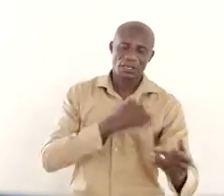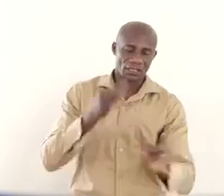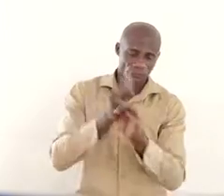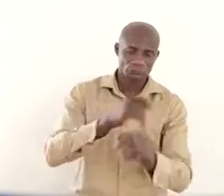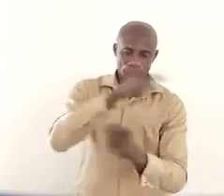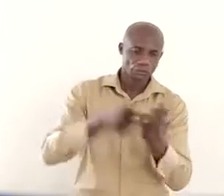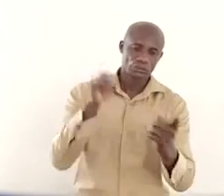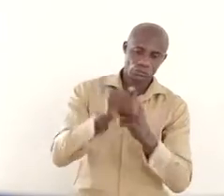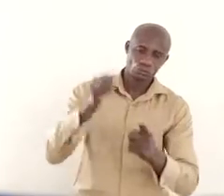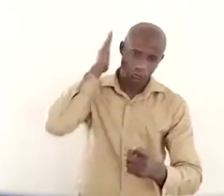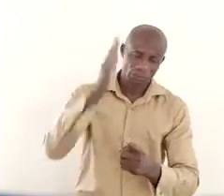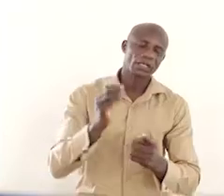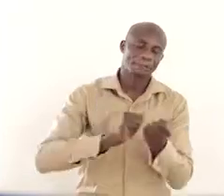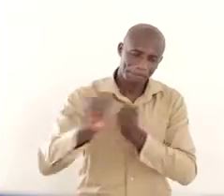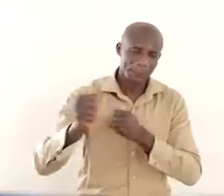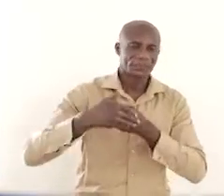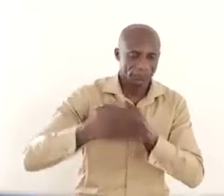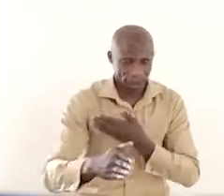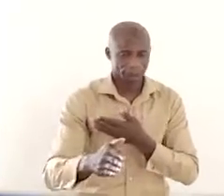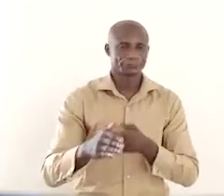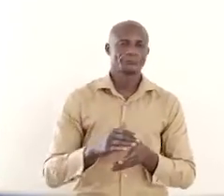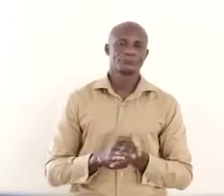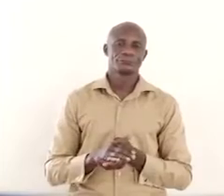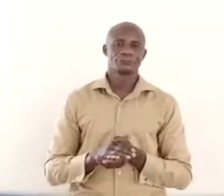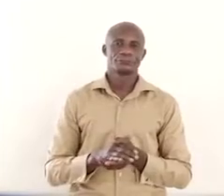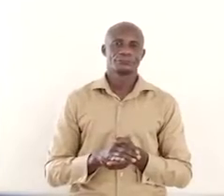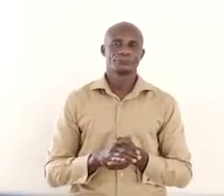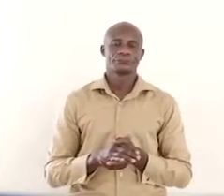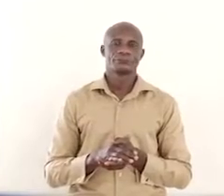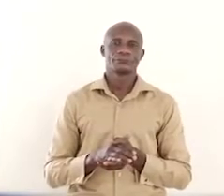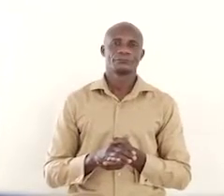hope, these too shall pass away.